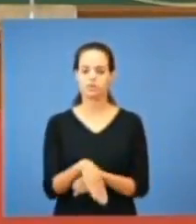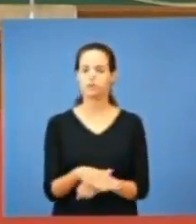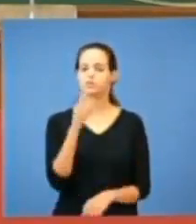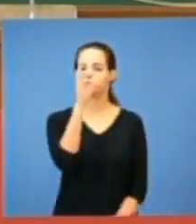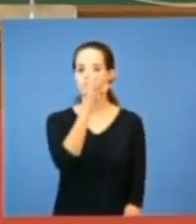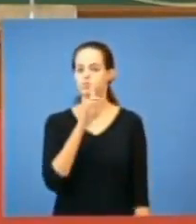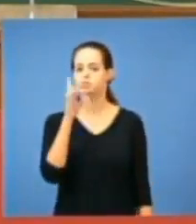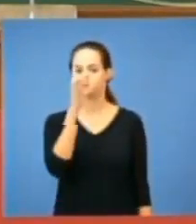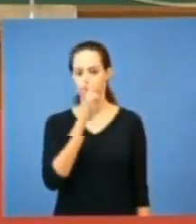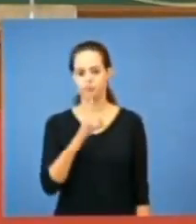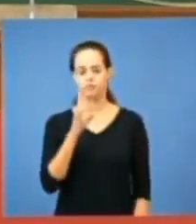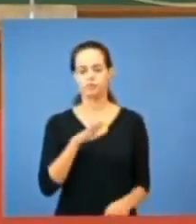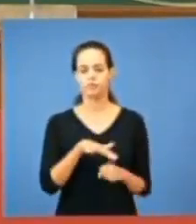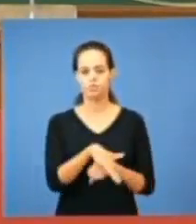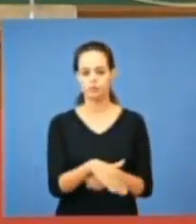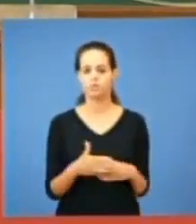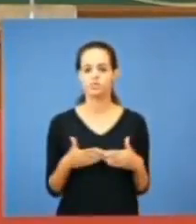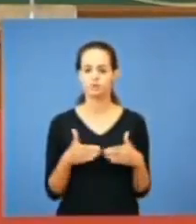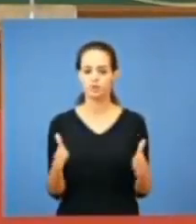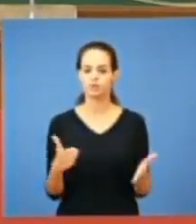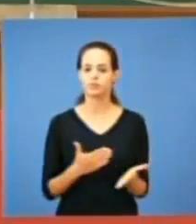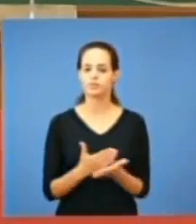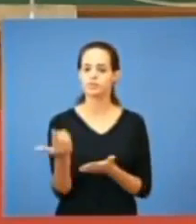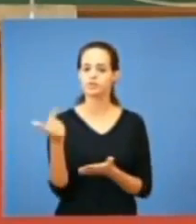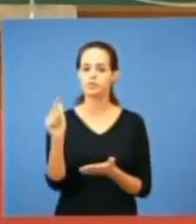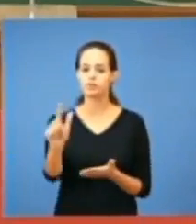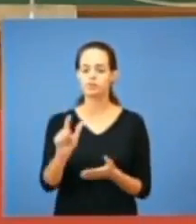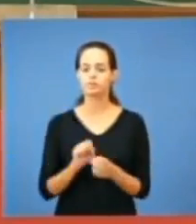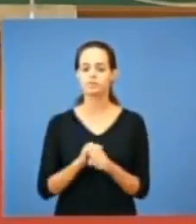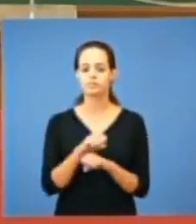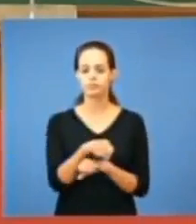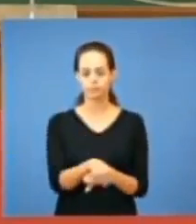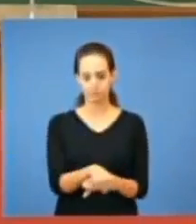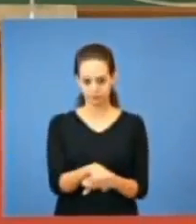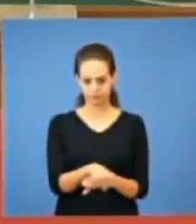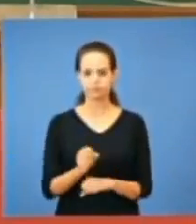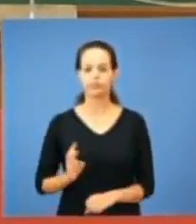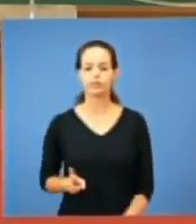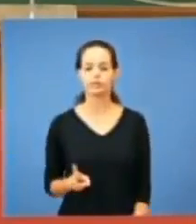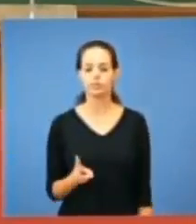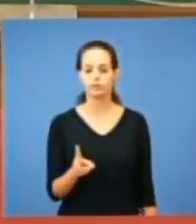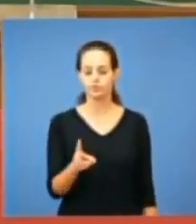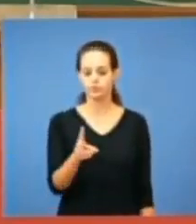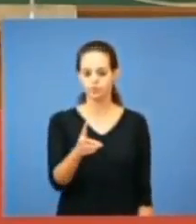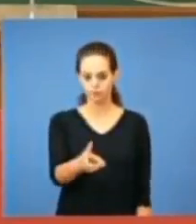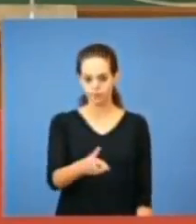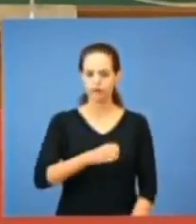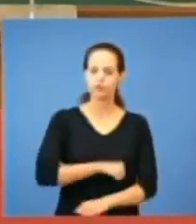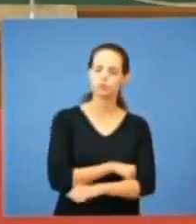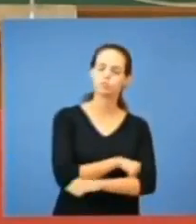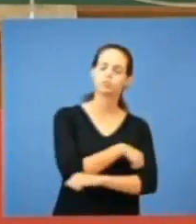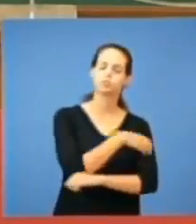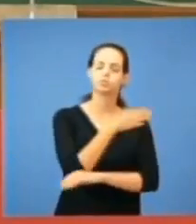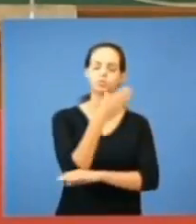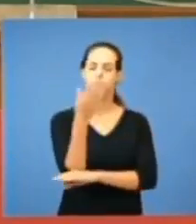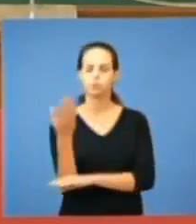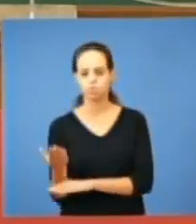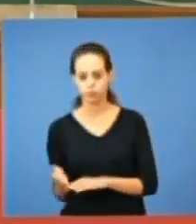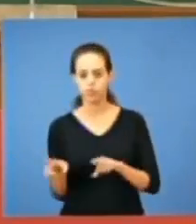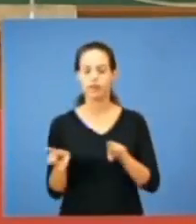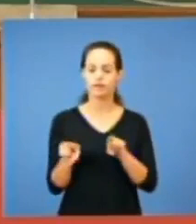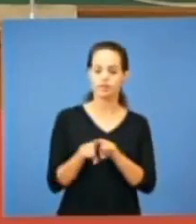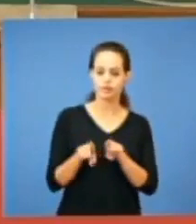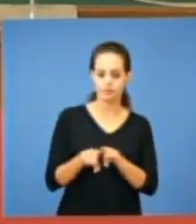tonight, Sunday. And we are going to begin another seminar that is going to last the whole